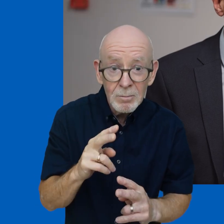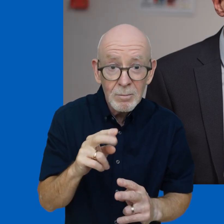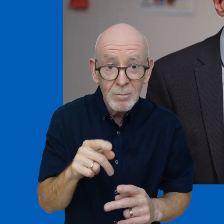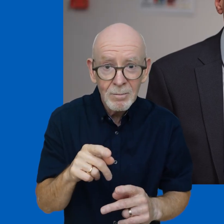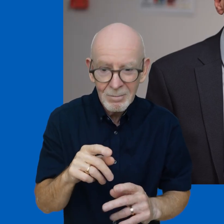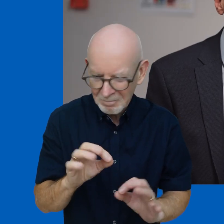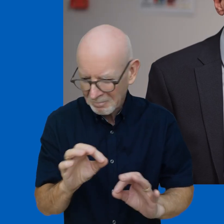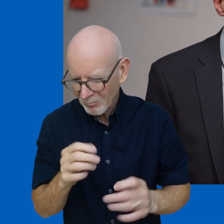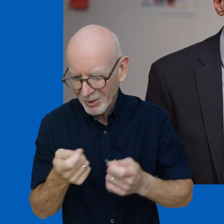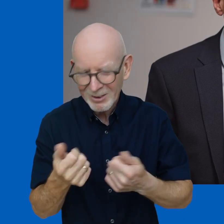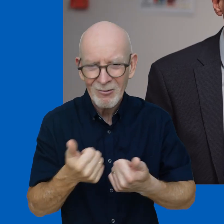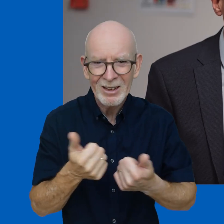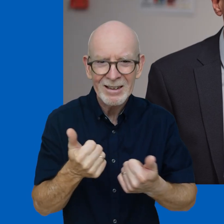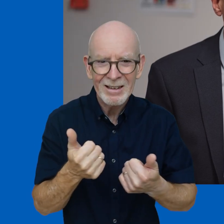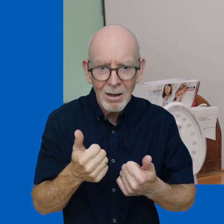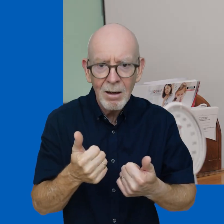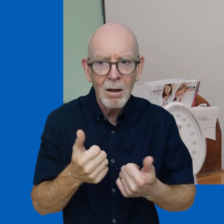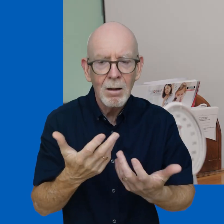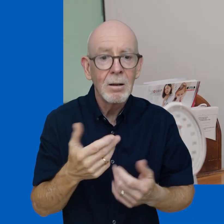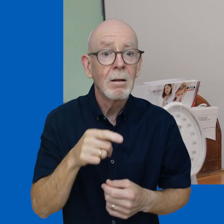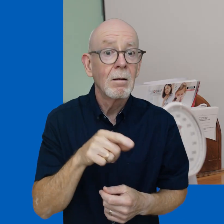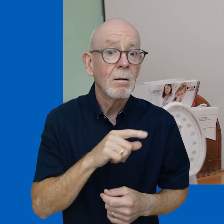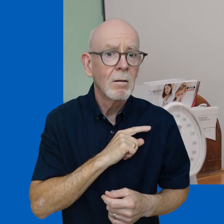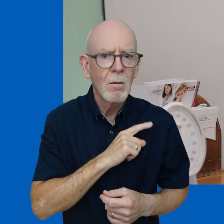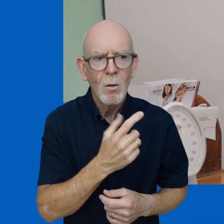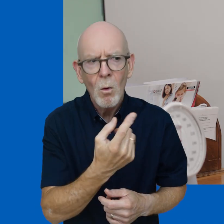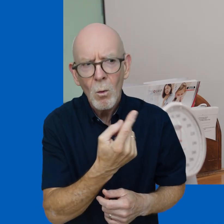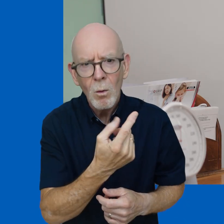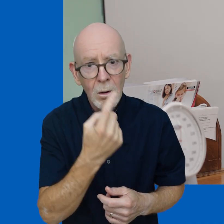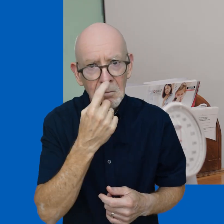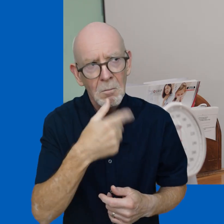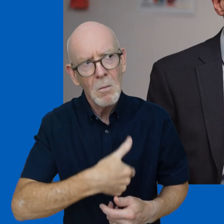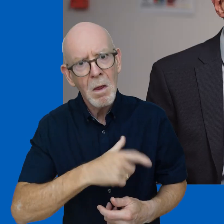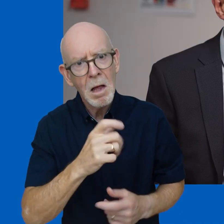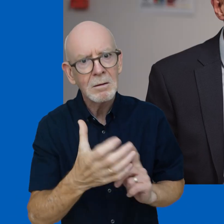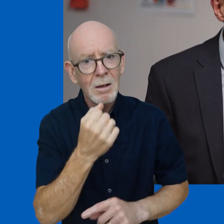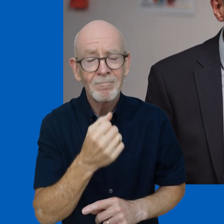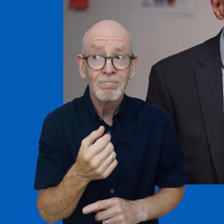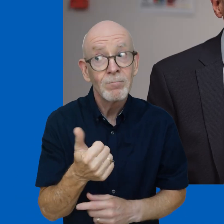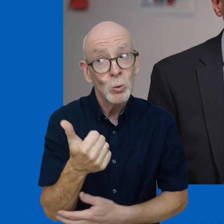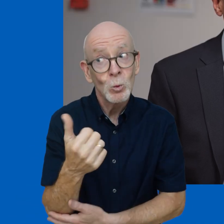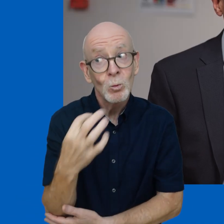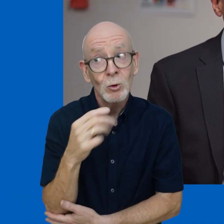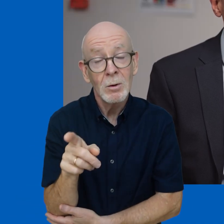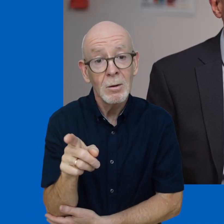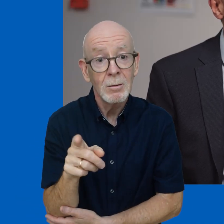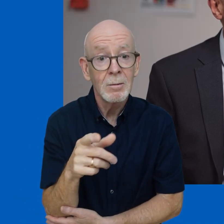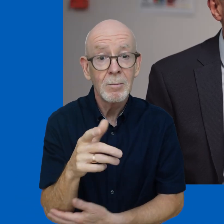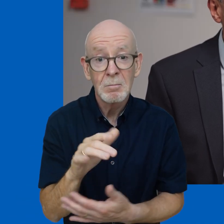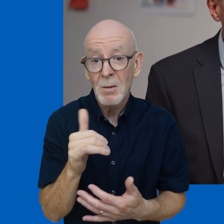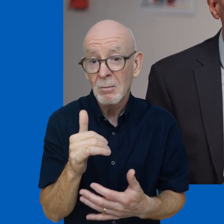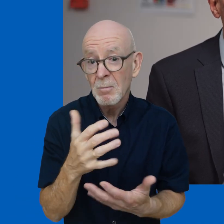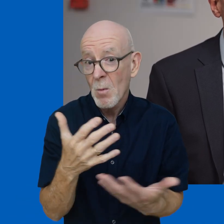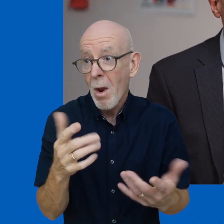find conditions that don't need any treatment. So who is more likely to get bowel cancer? That's a very good question. You may